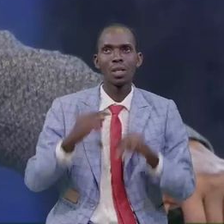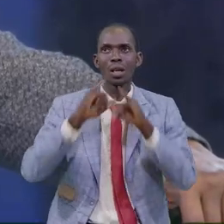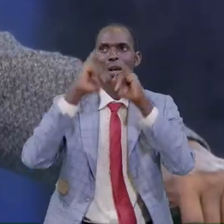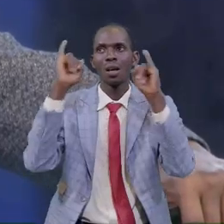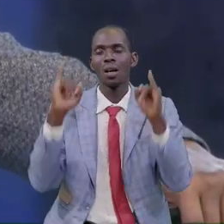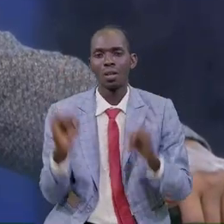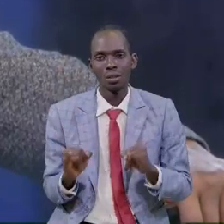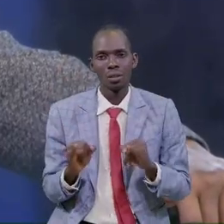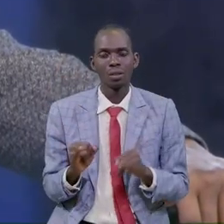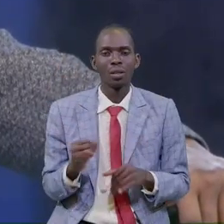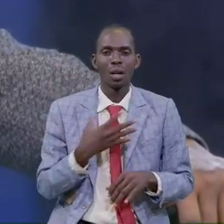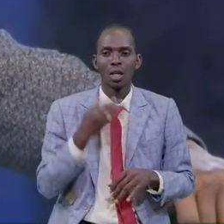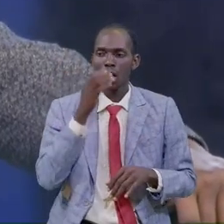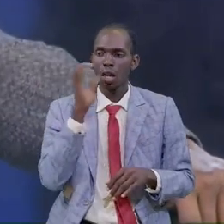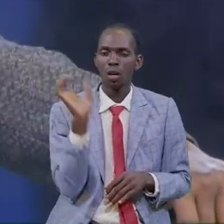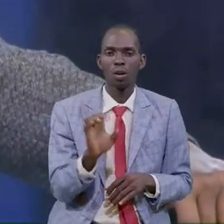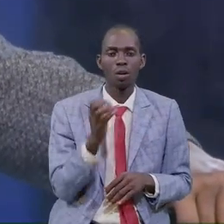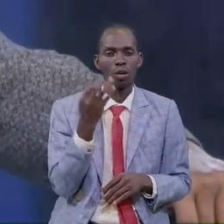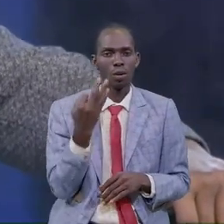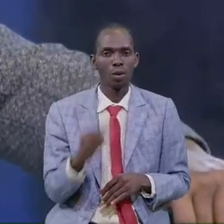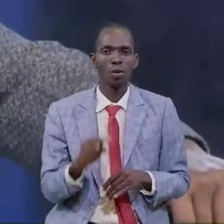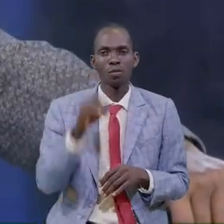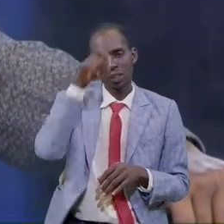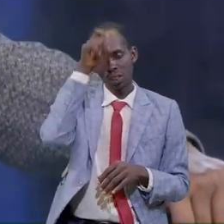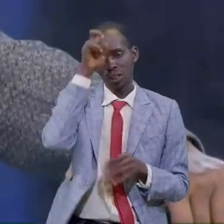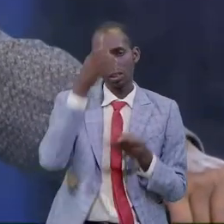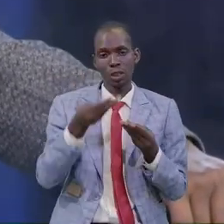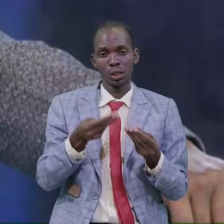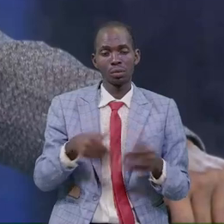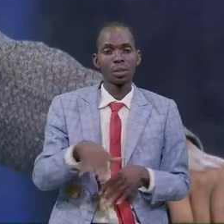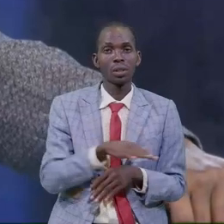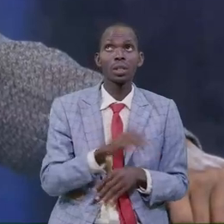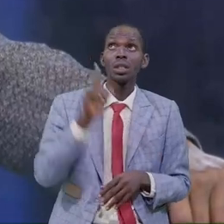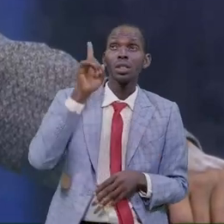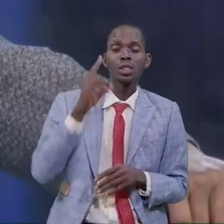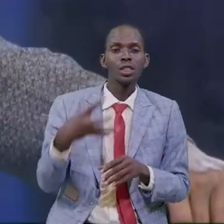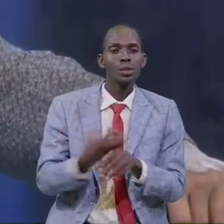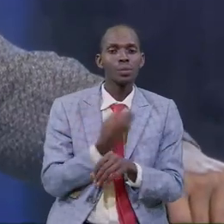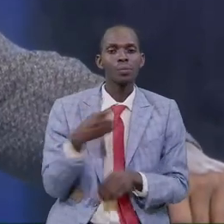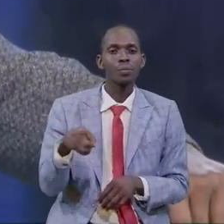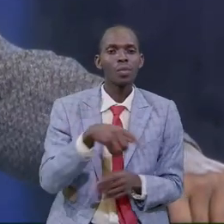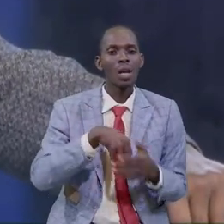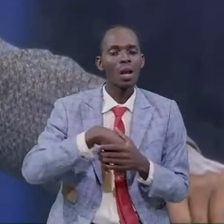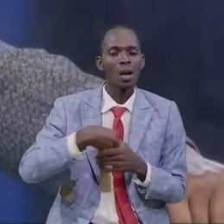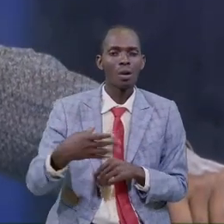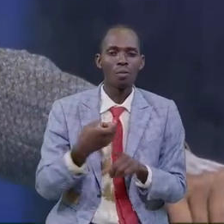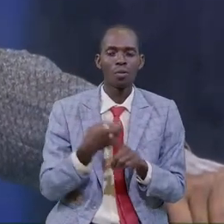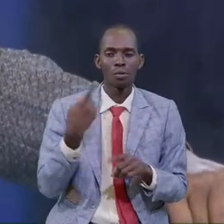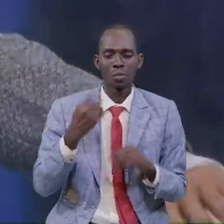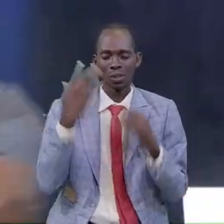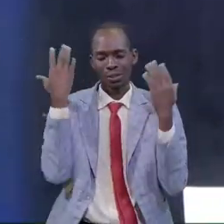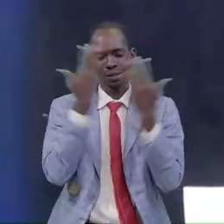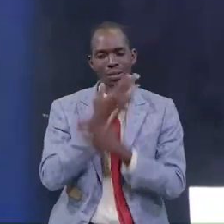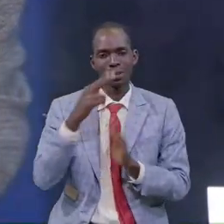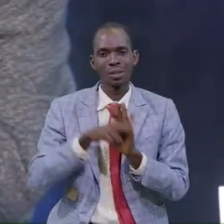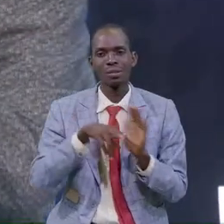fait sortir des dieux d'idoles. He took them away from the darkness and defilement of Egypt. Les a fait sortir